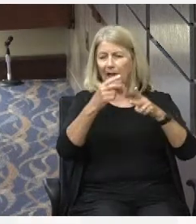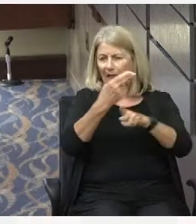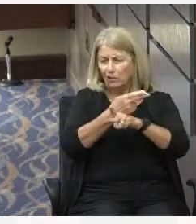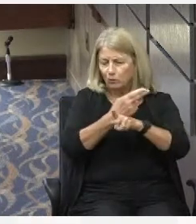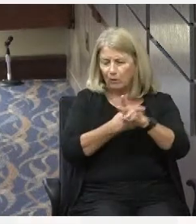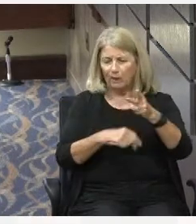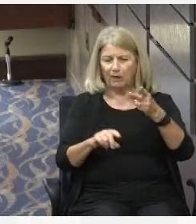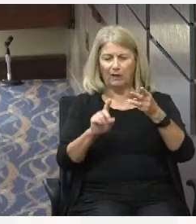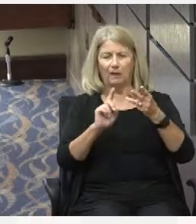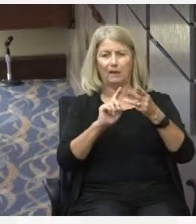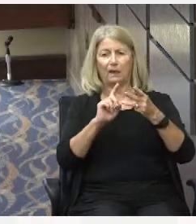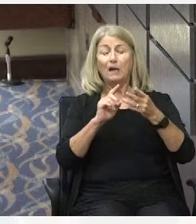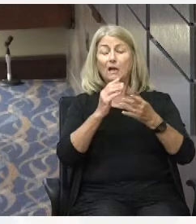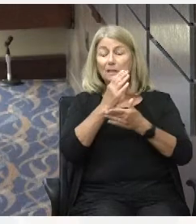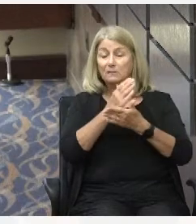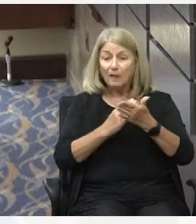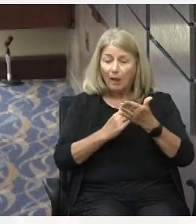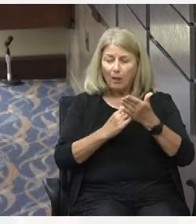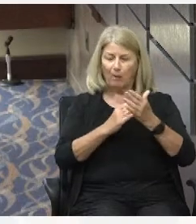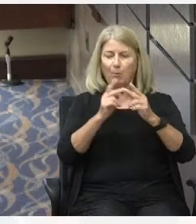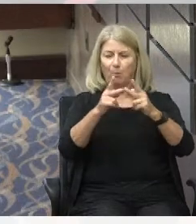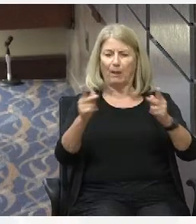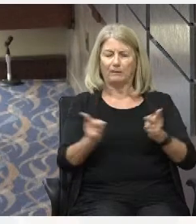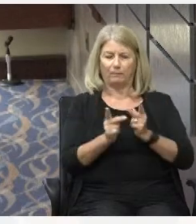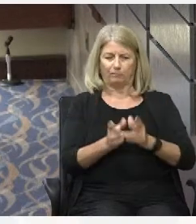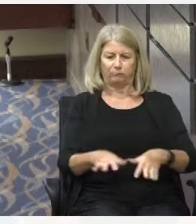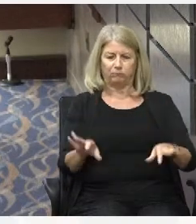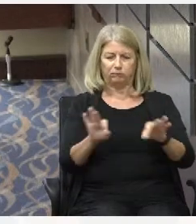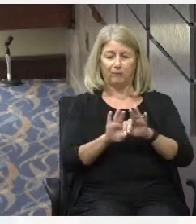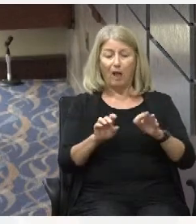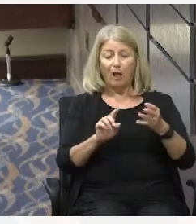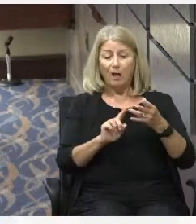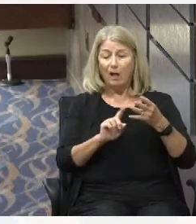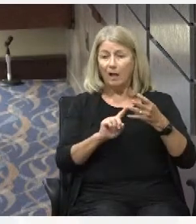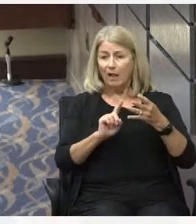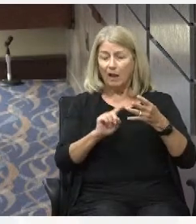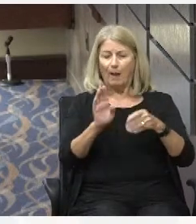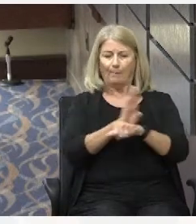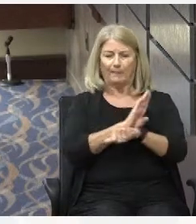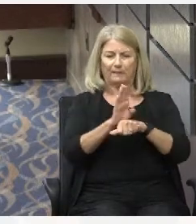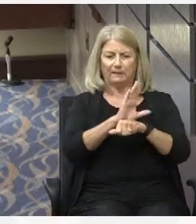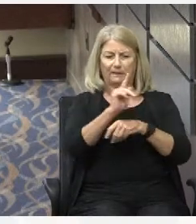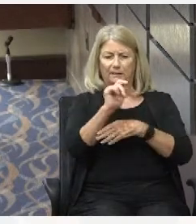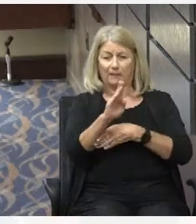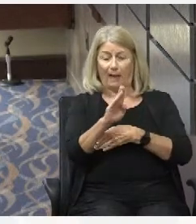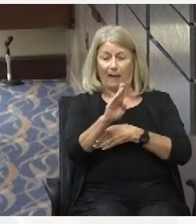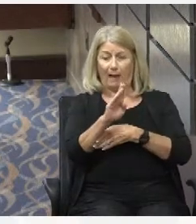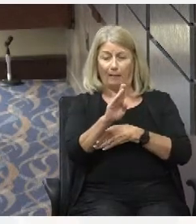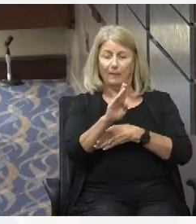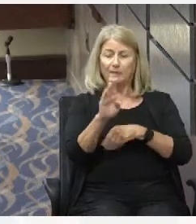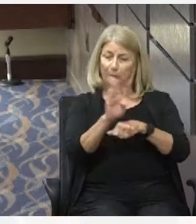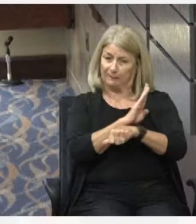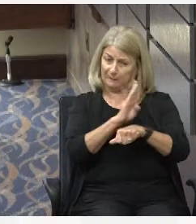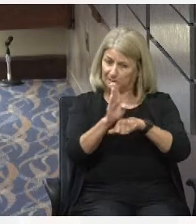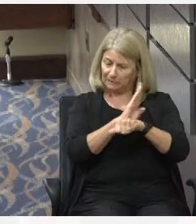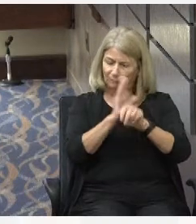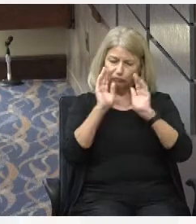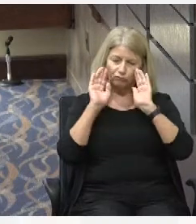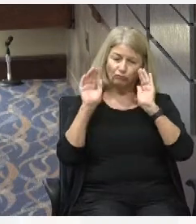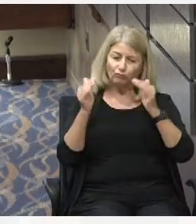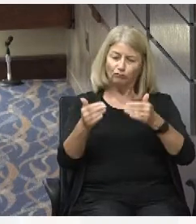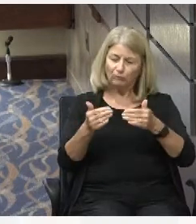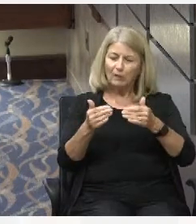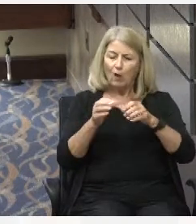our amazing attractions. This next section is our business tab, and it's geared towards businesses. So